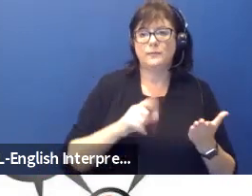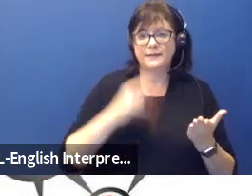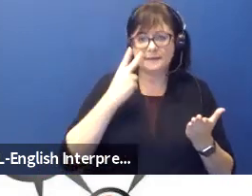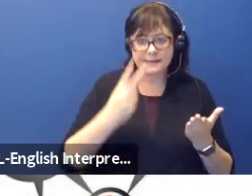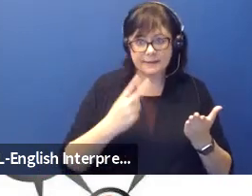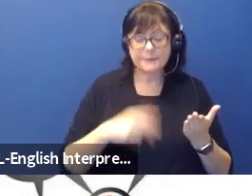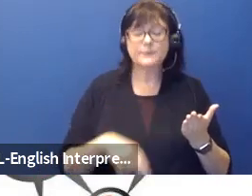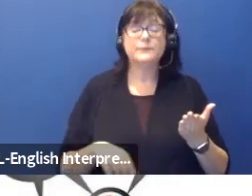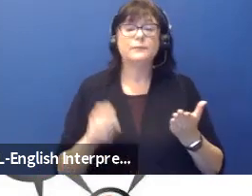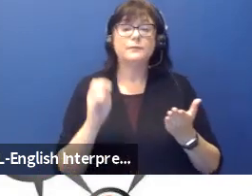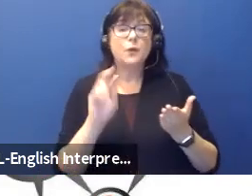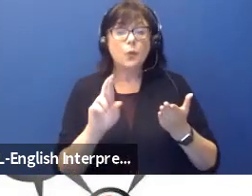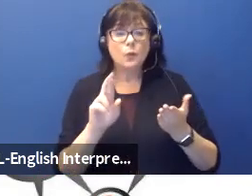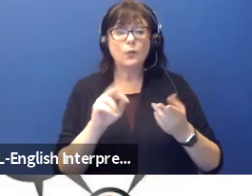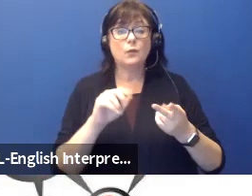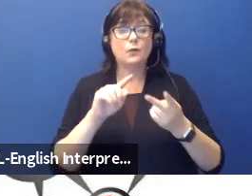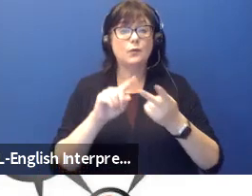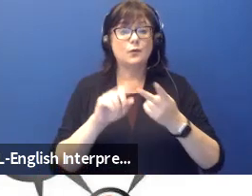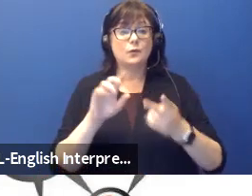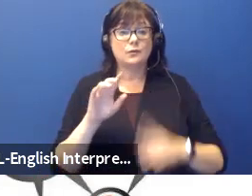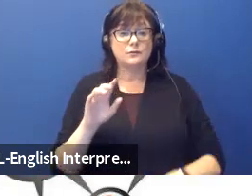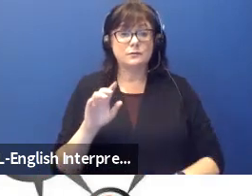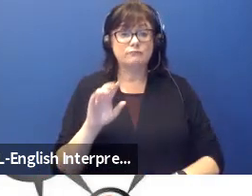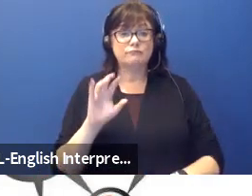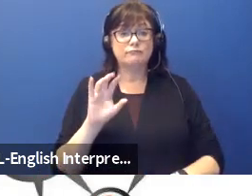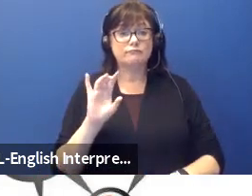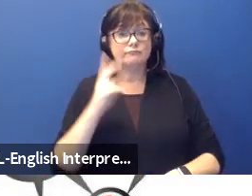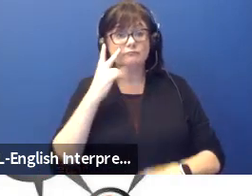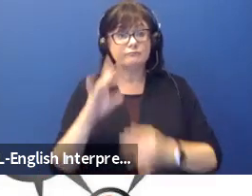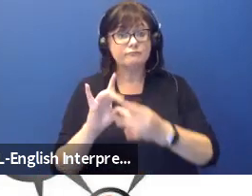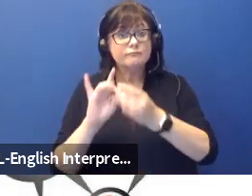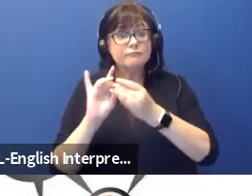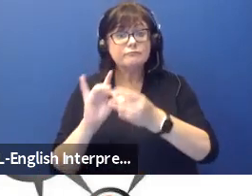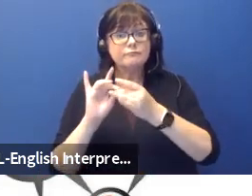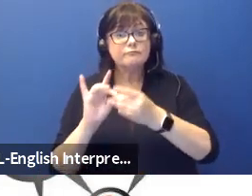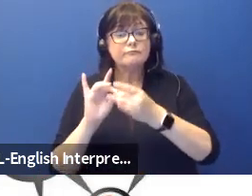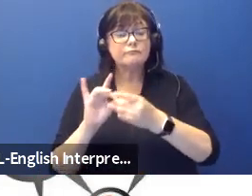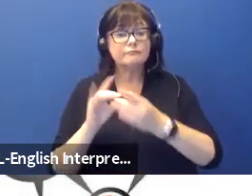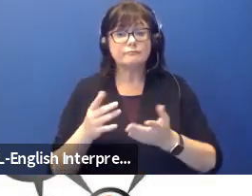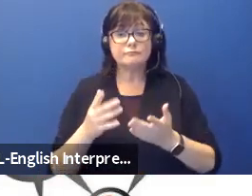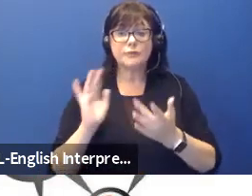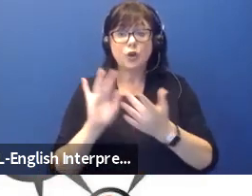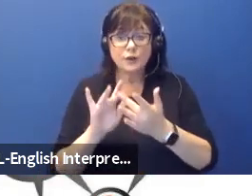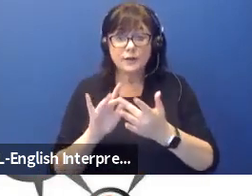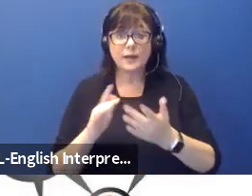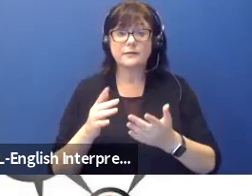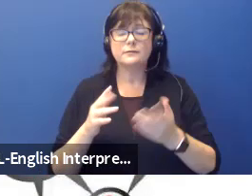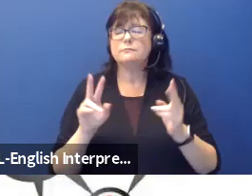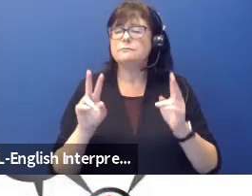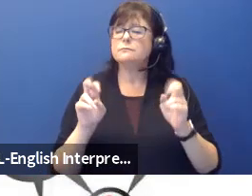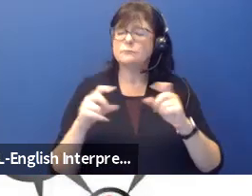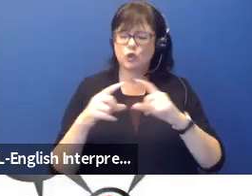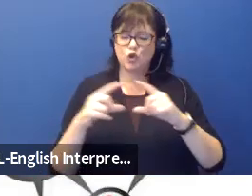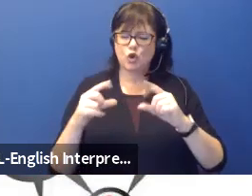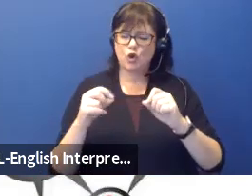with another service or an appointment card or something like that.